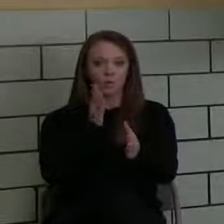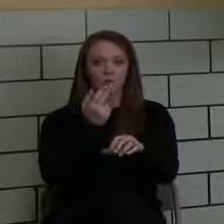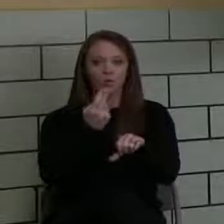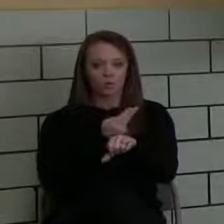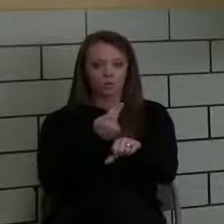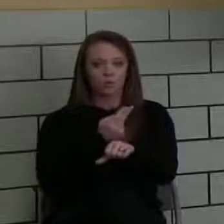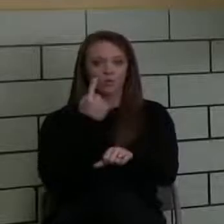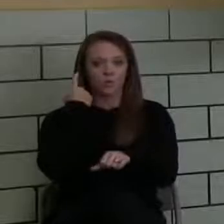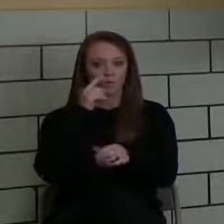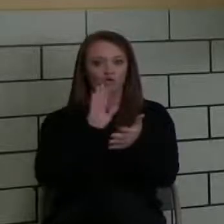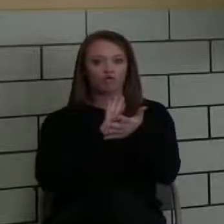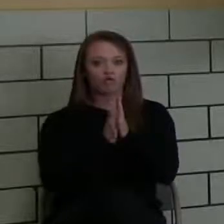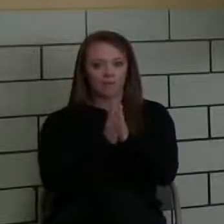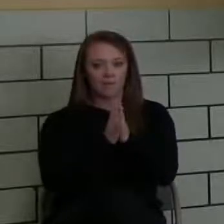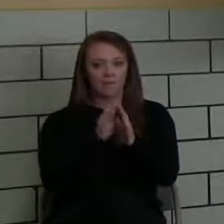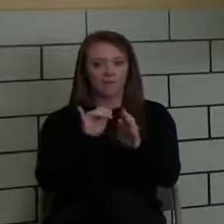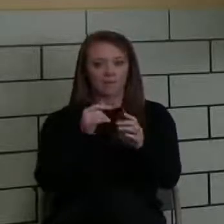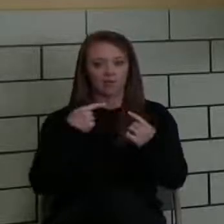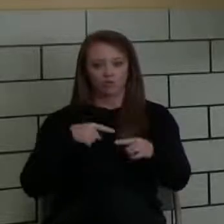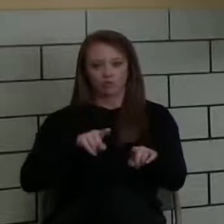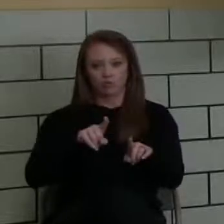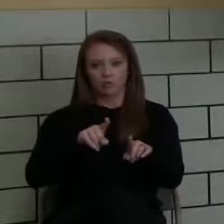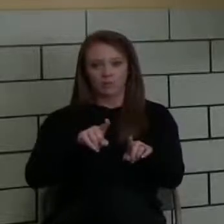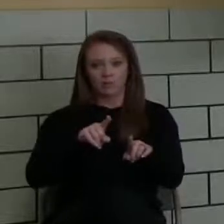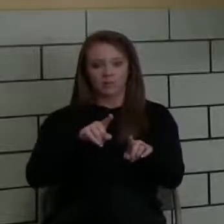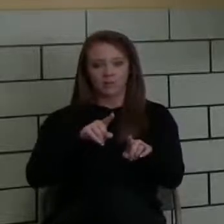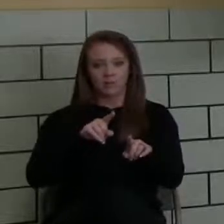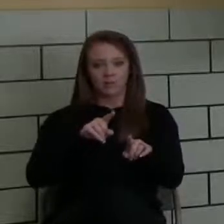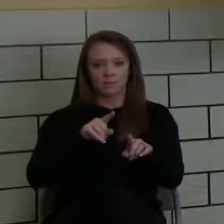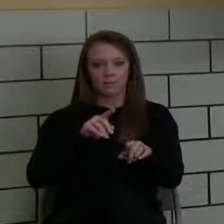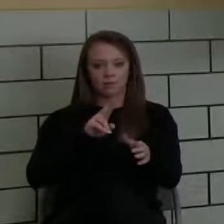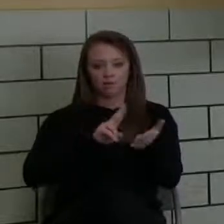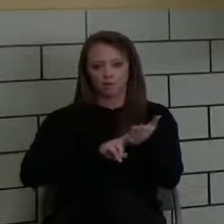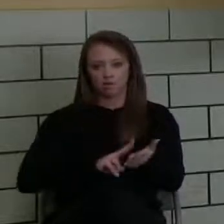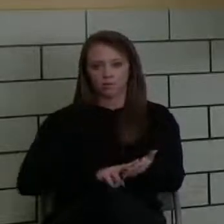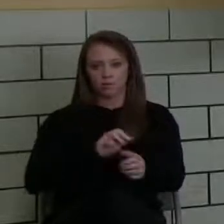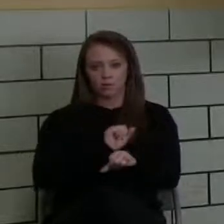traffic to give as much space to the contractor as possible.